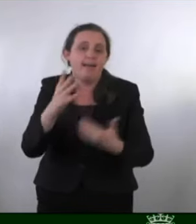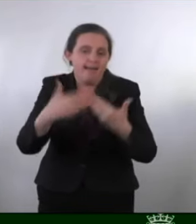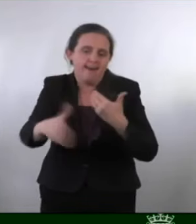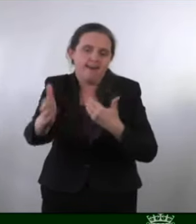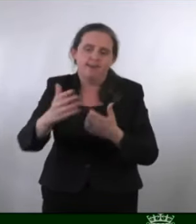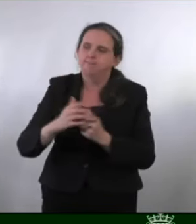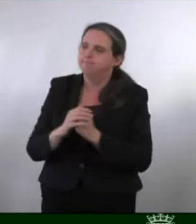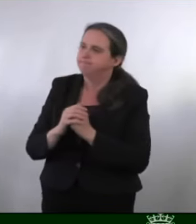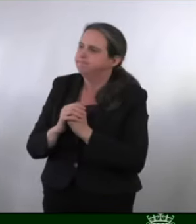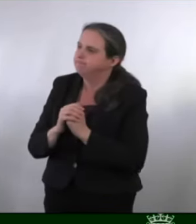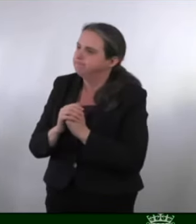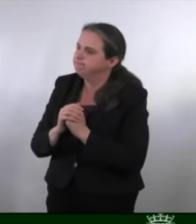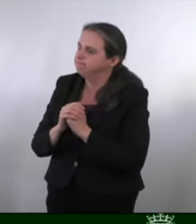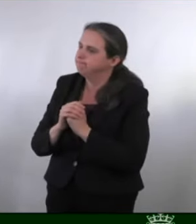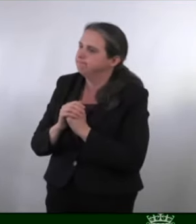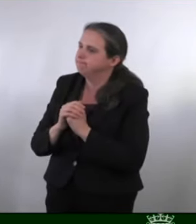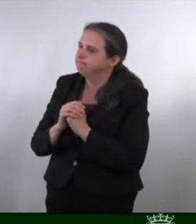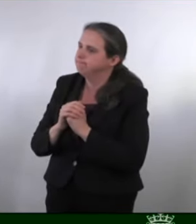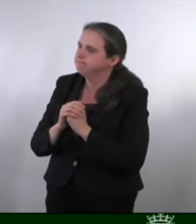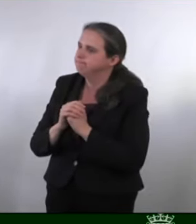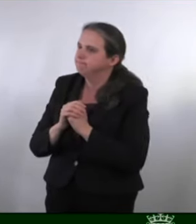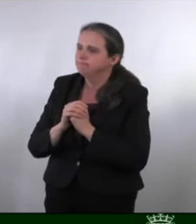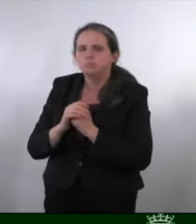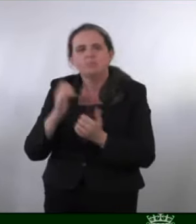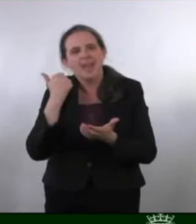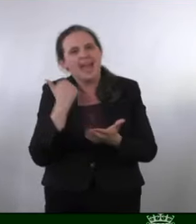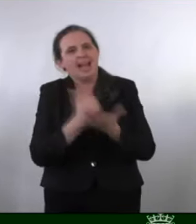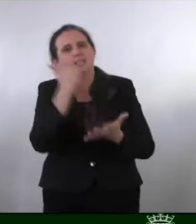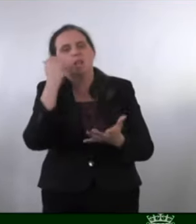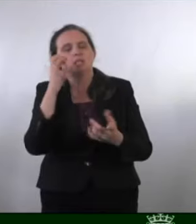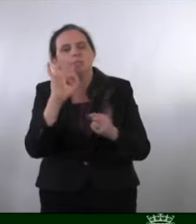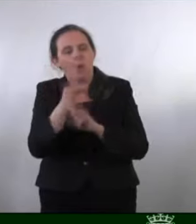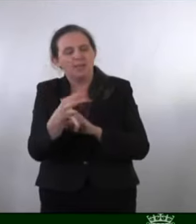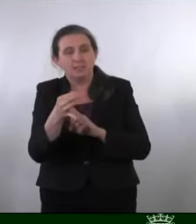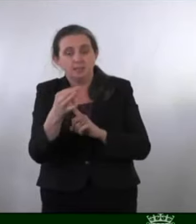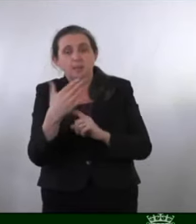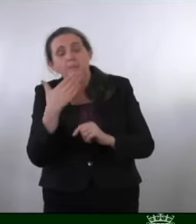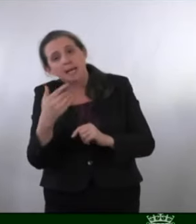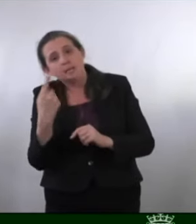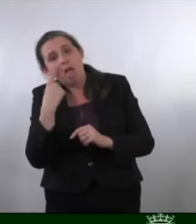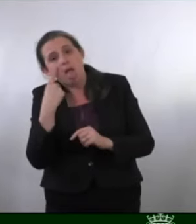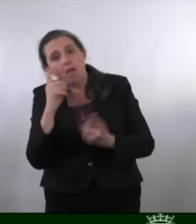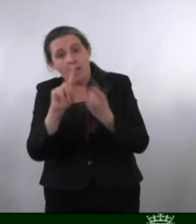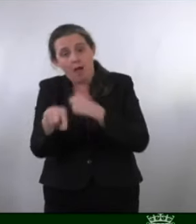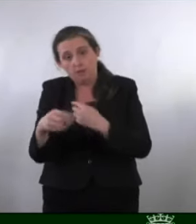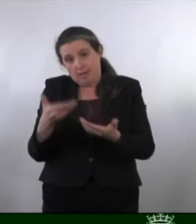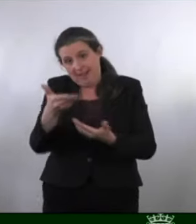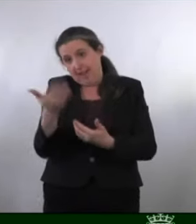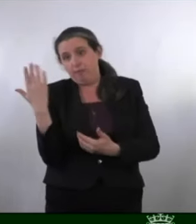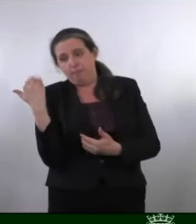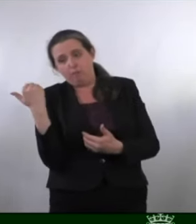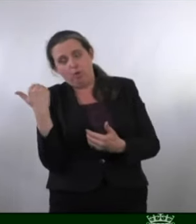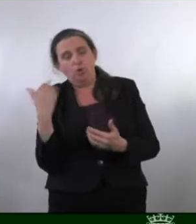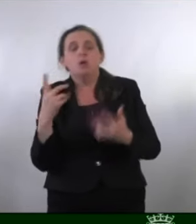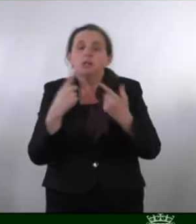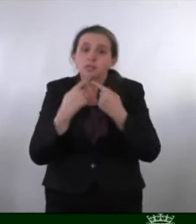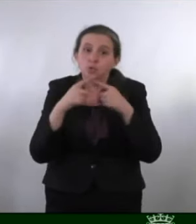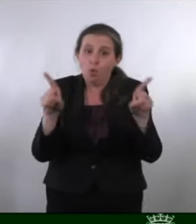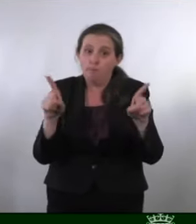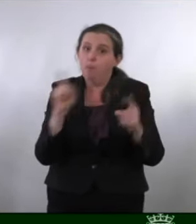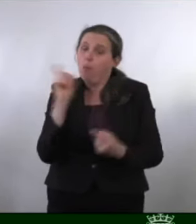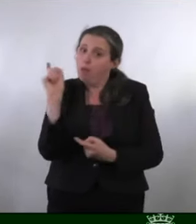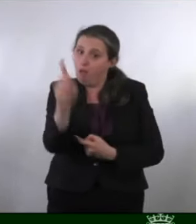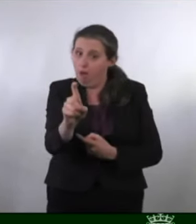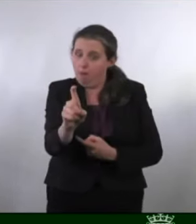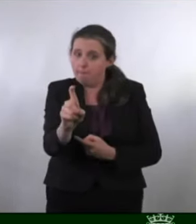She raises an excellent point, and I direct her to the answer I gave a few minutes ago about the statement that will shortly be made by my